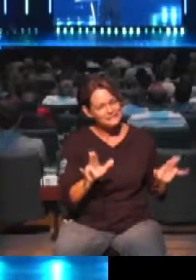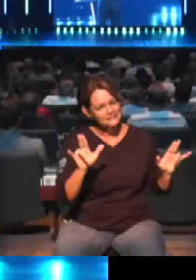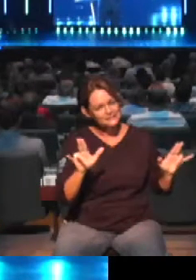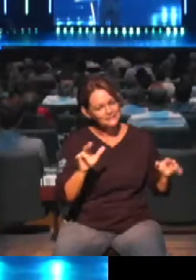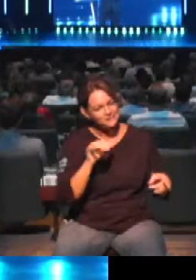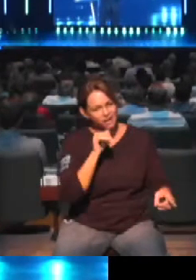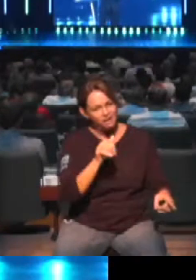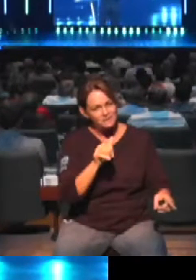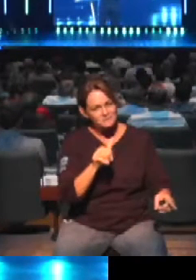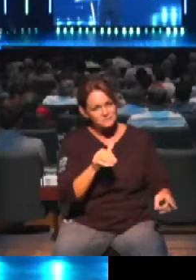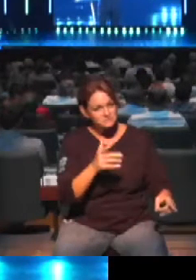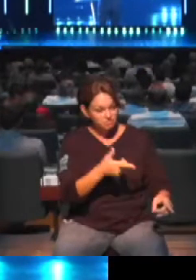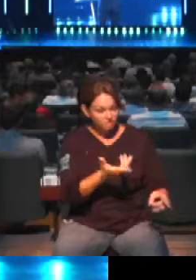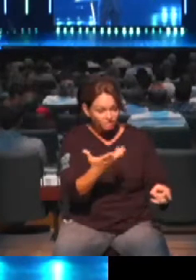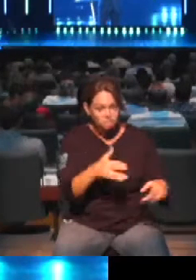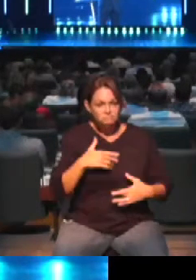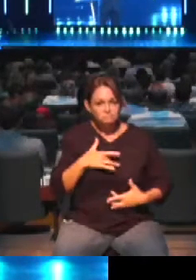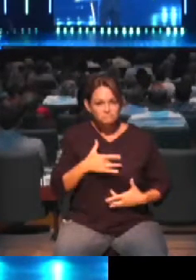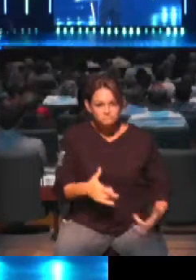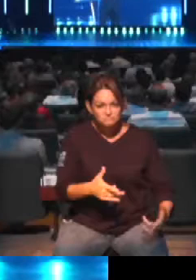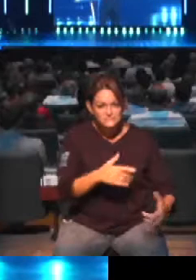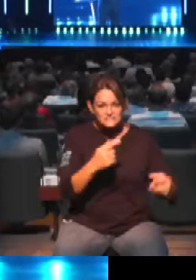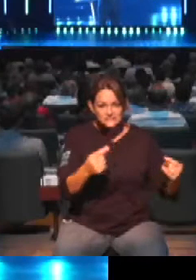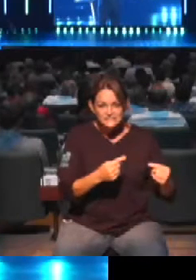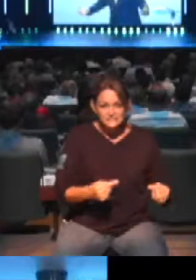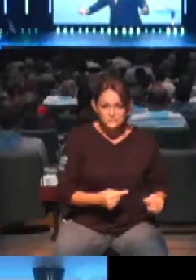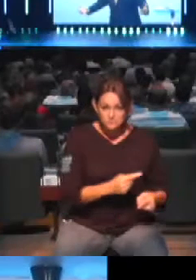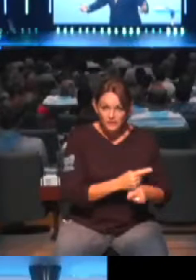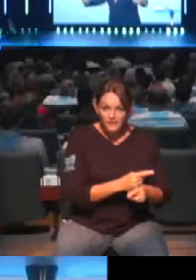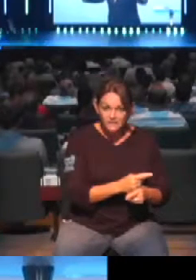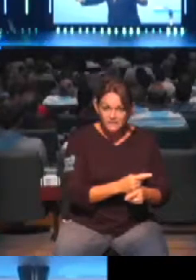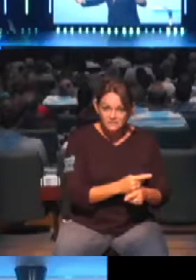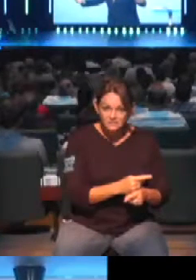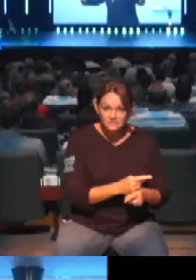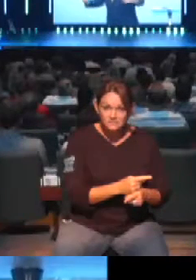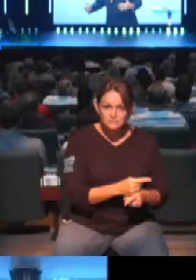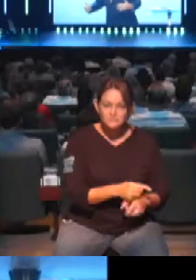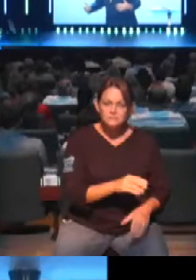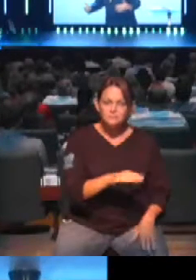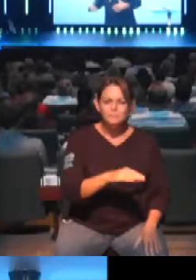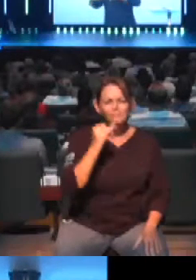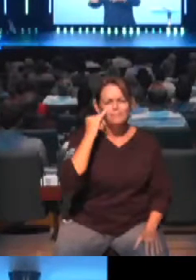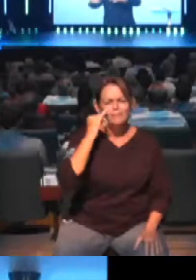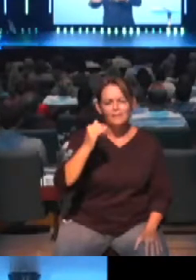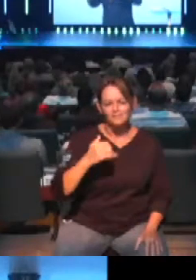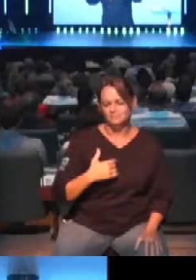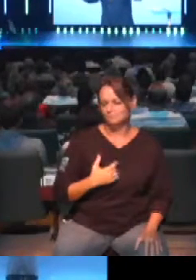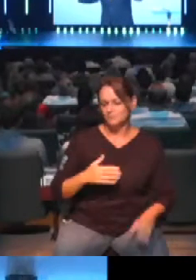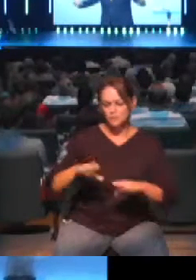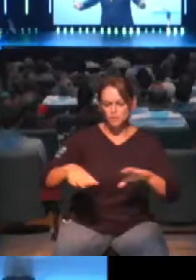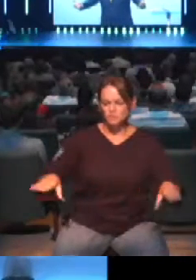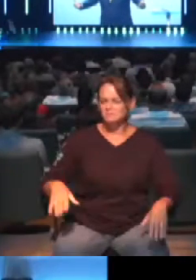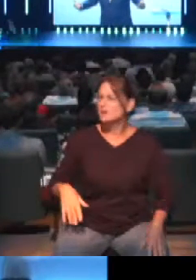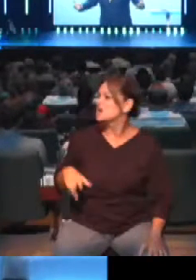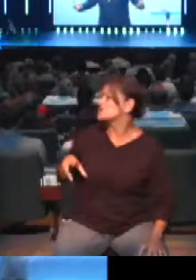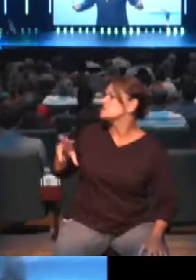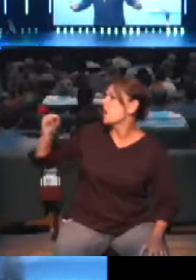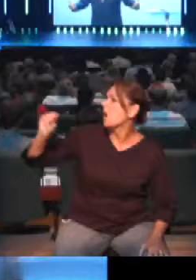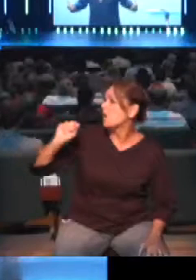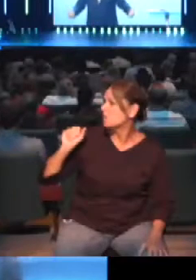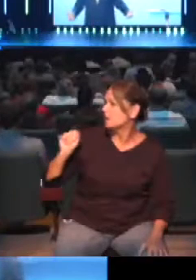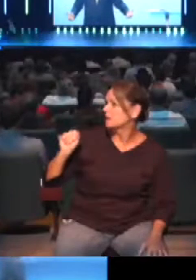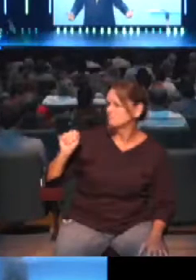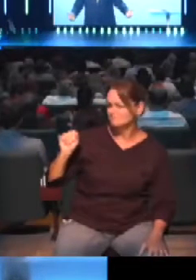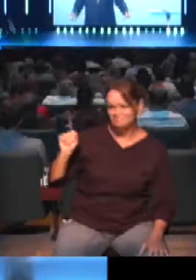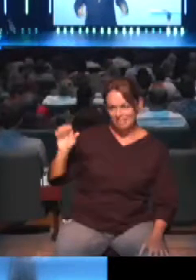Or did it come naturally for them? It comes natural to be bad. We have to teach them to be good,